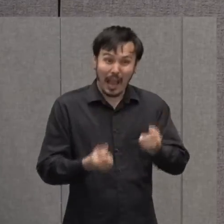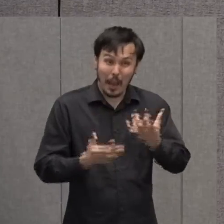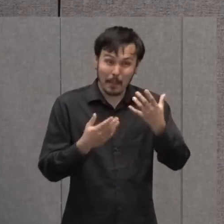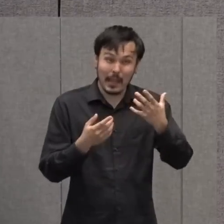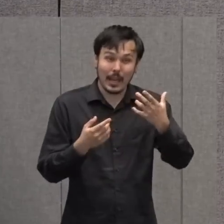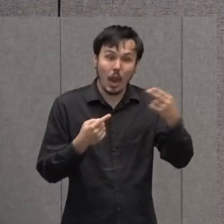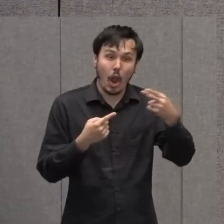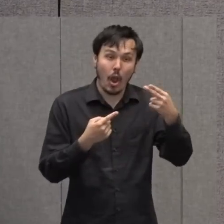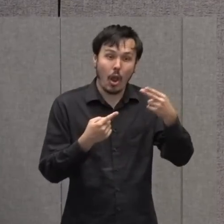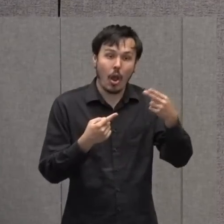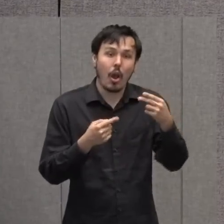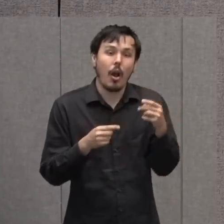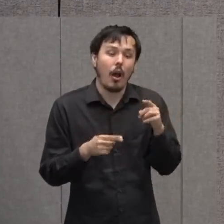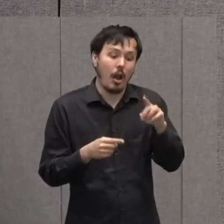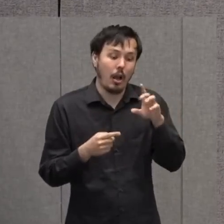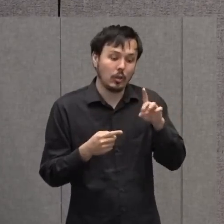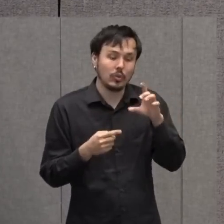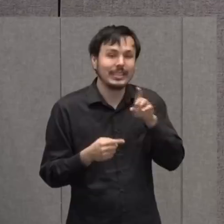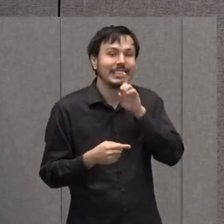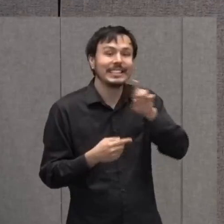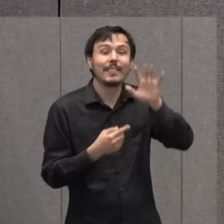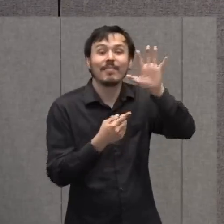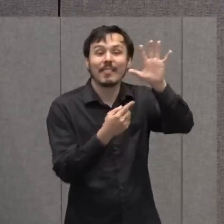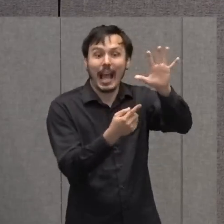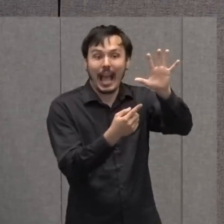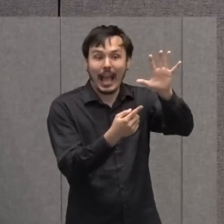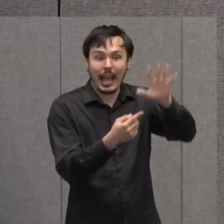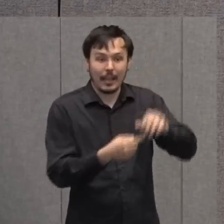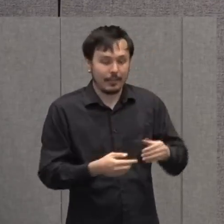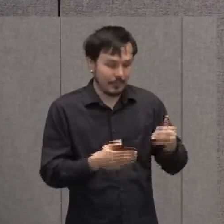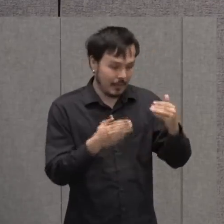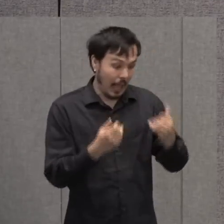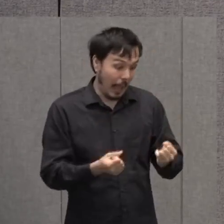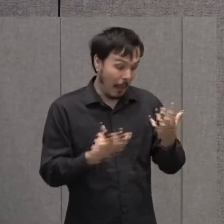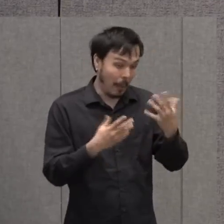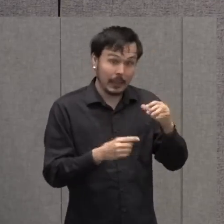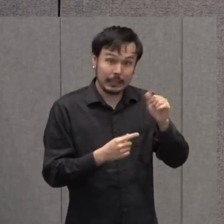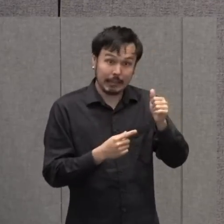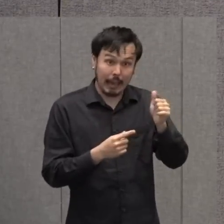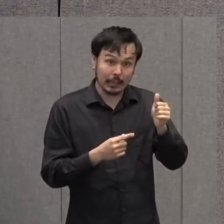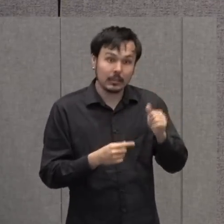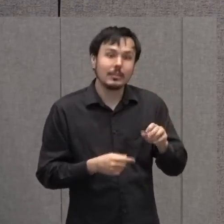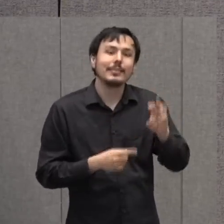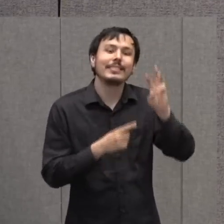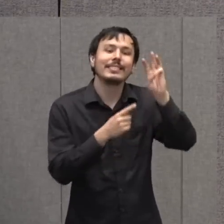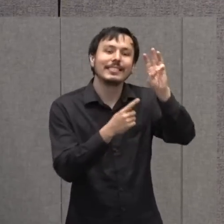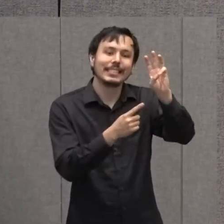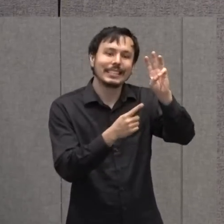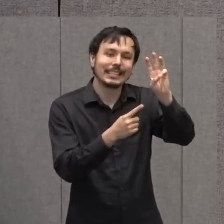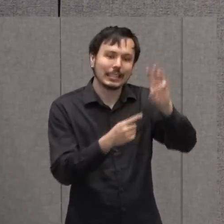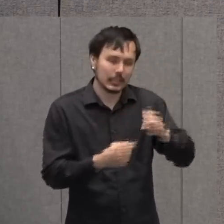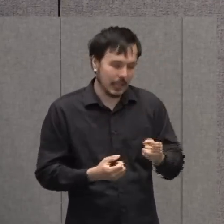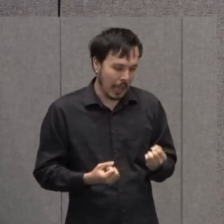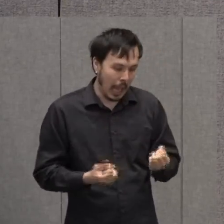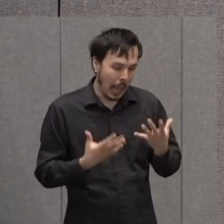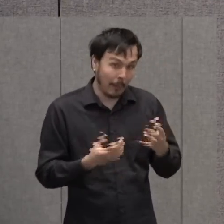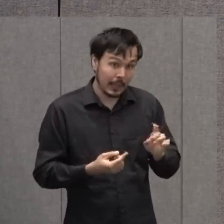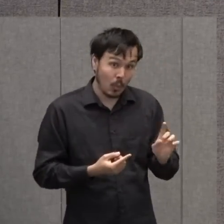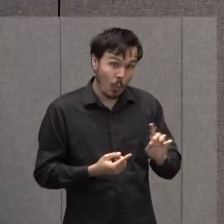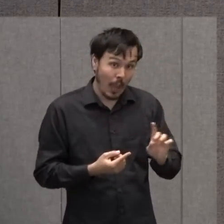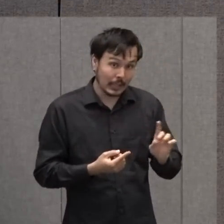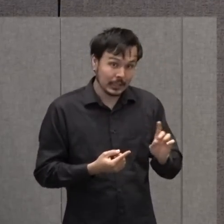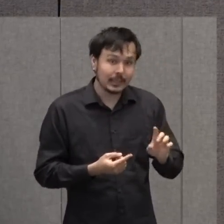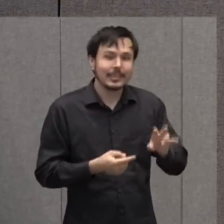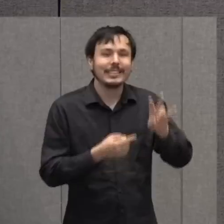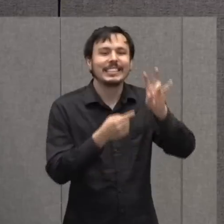5. 5 hundreds, 6 tens, and 7 ones. 7